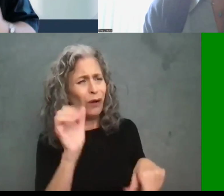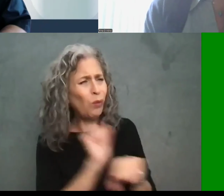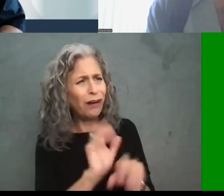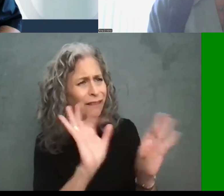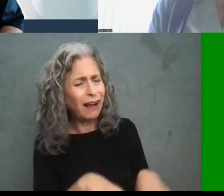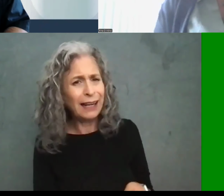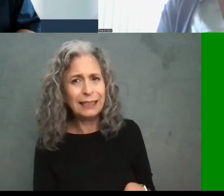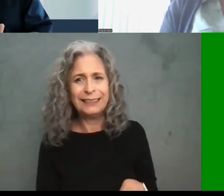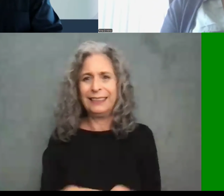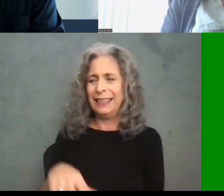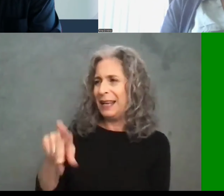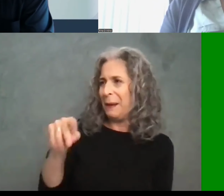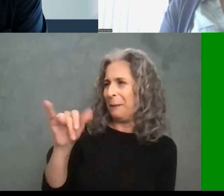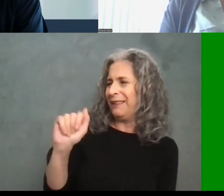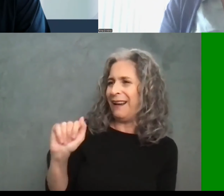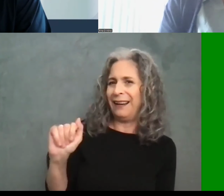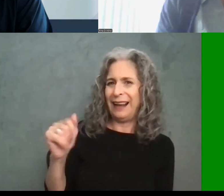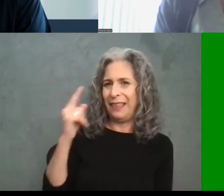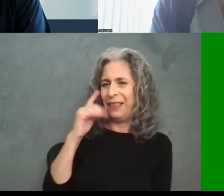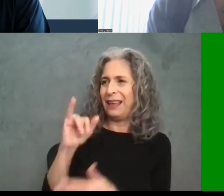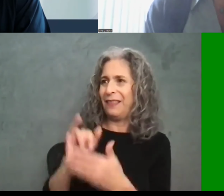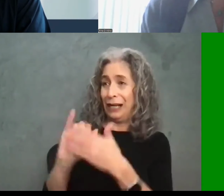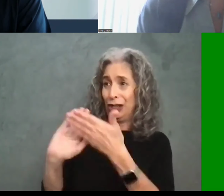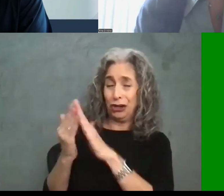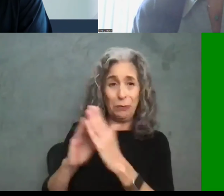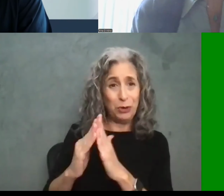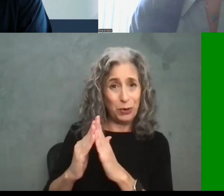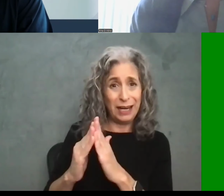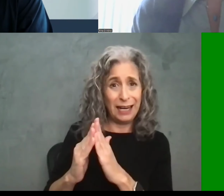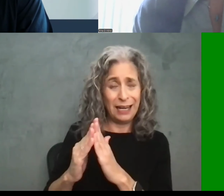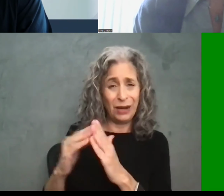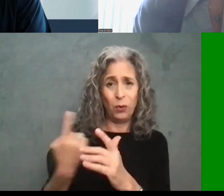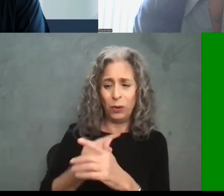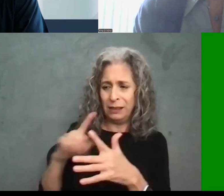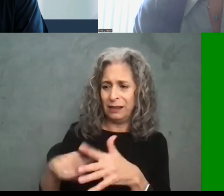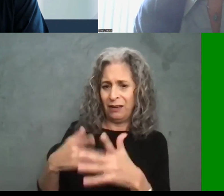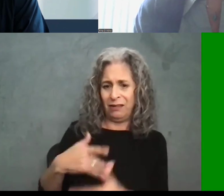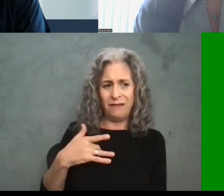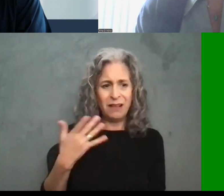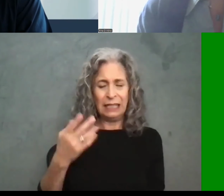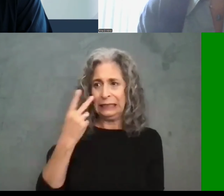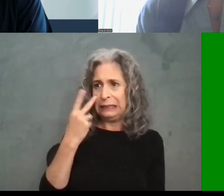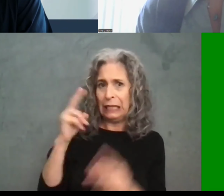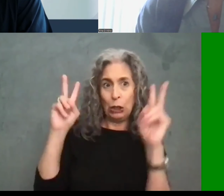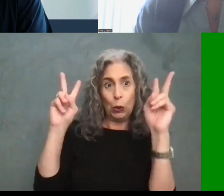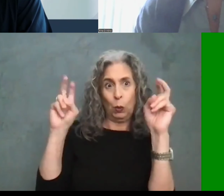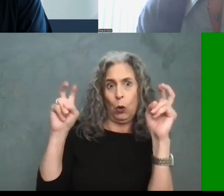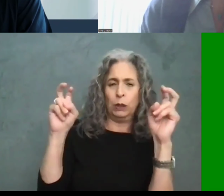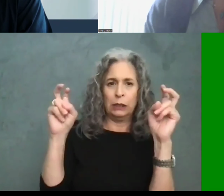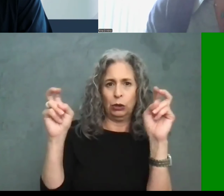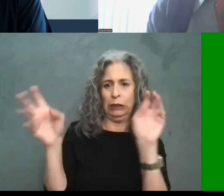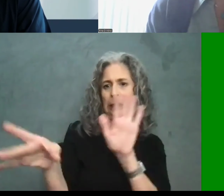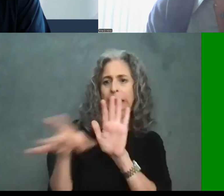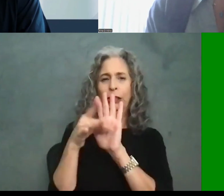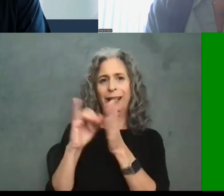I, So yeah, and I and I think as a community, we're starting to see a lot of these quote unquote badges or stickers that